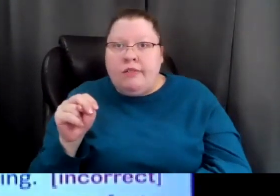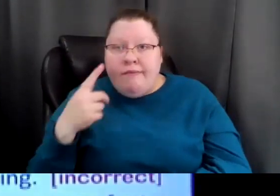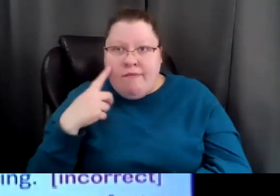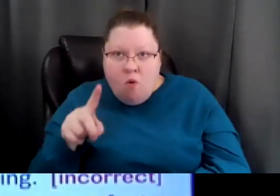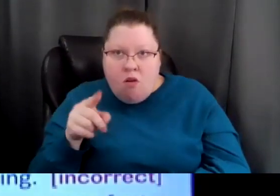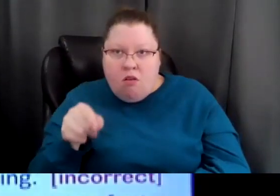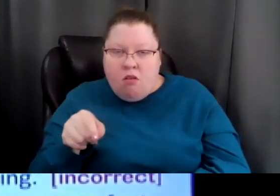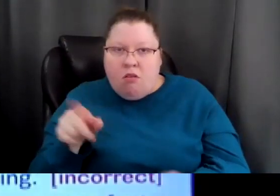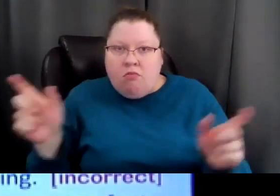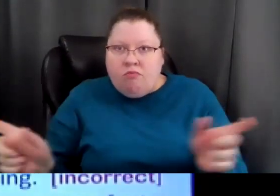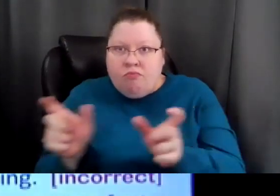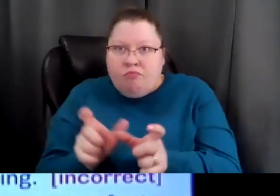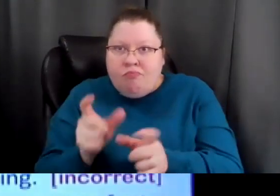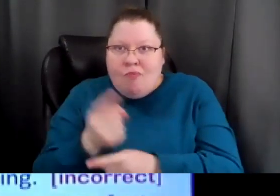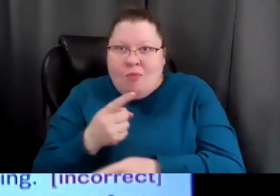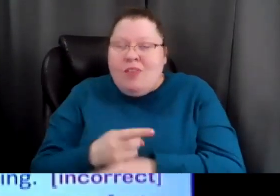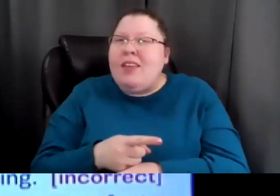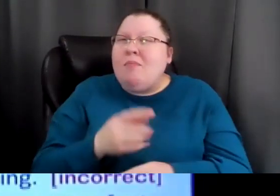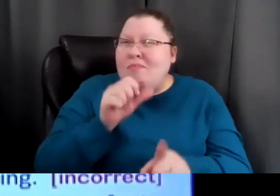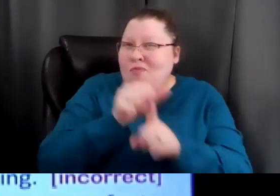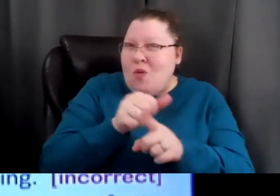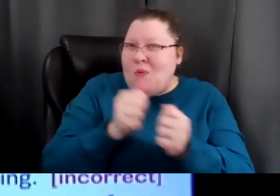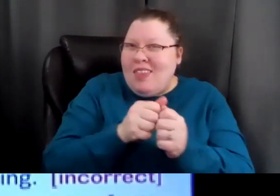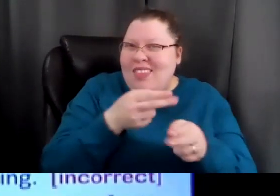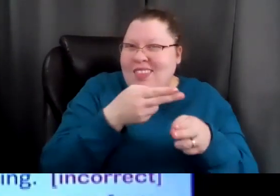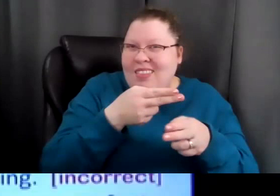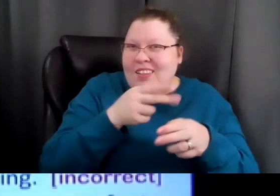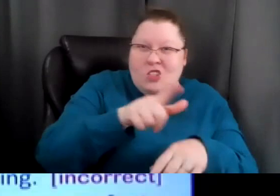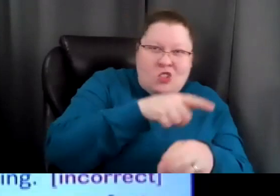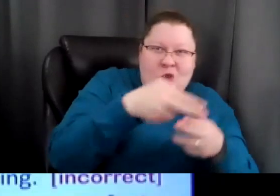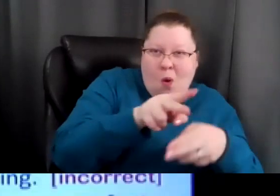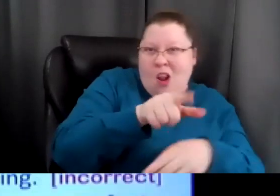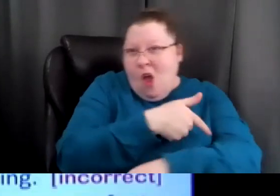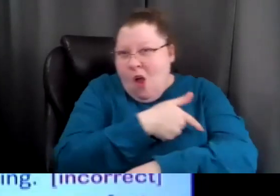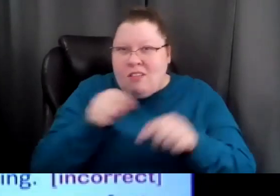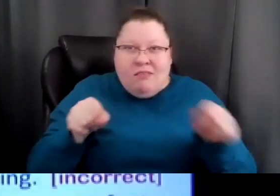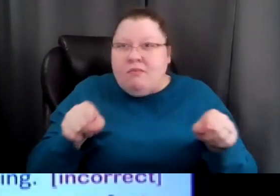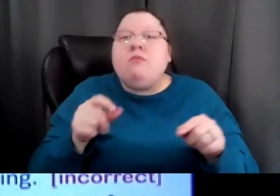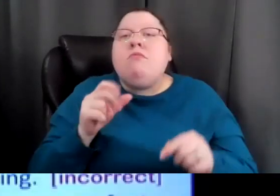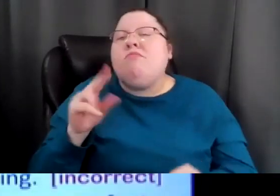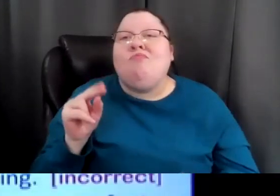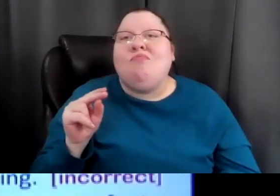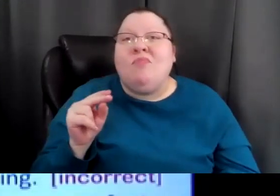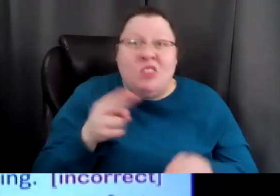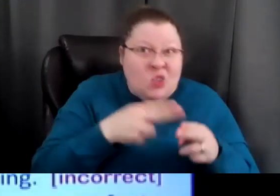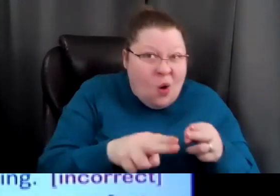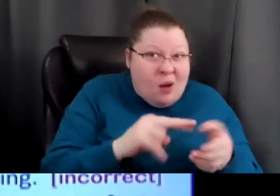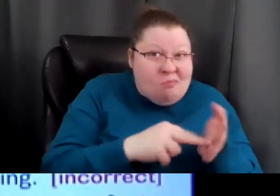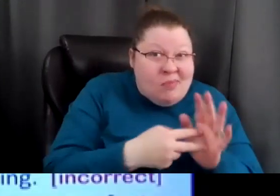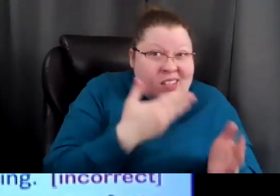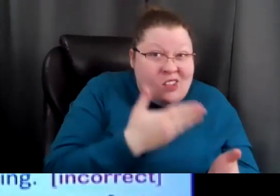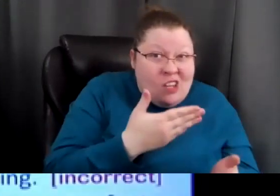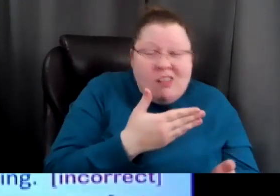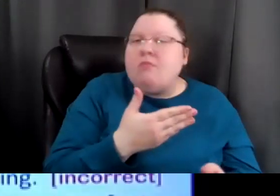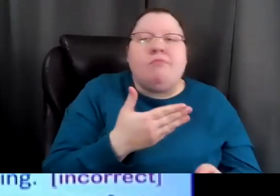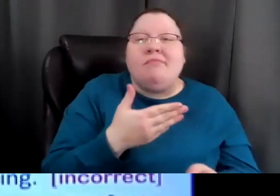together properly. So don't be fooled by the length. Just because it's short doesn't mean that it's okay. You have to be real